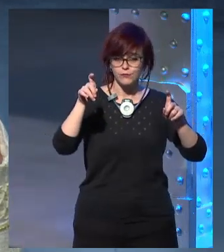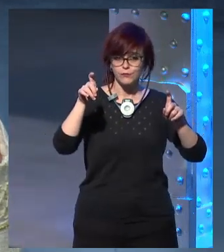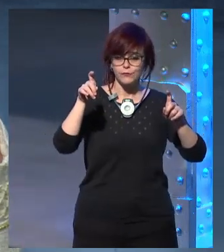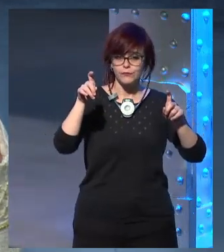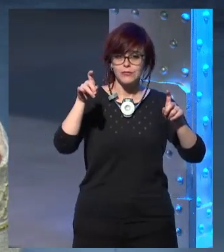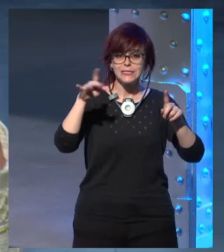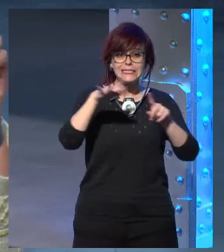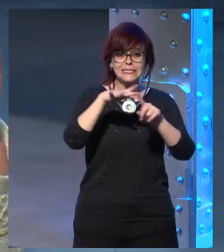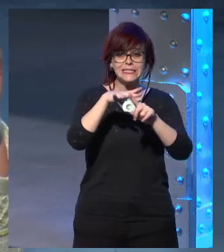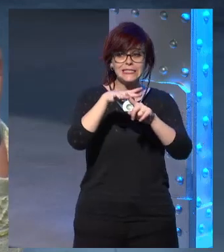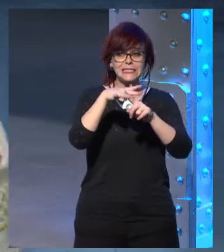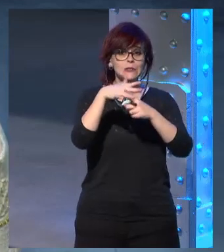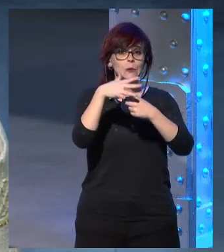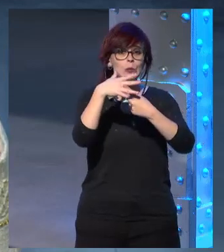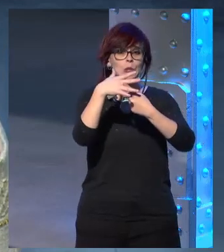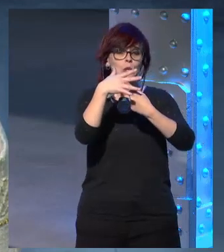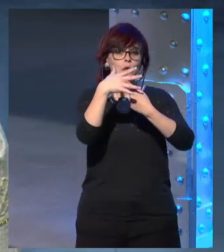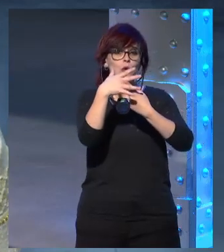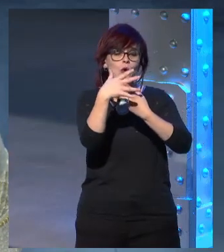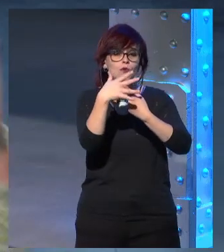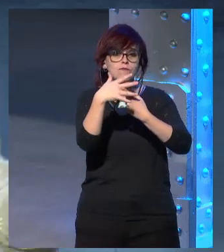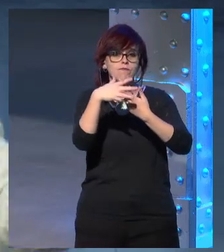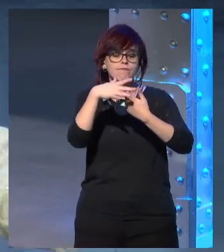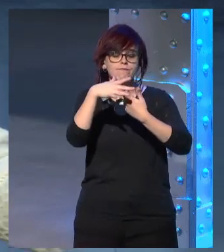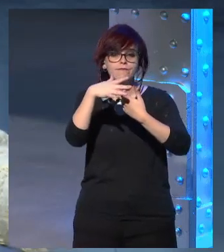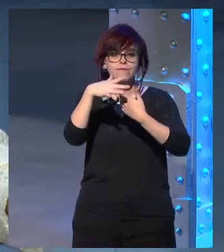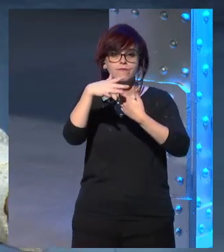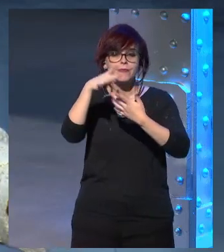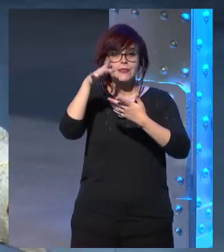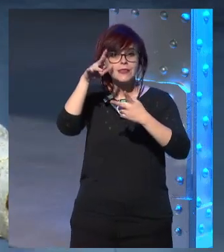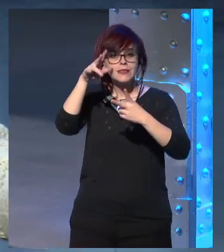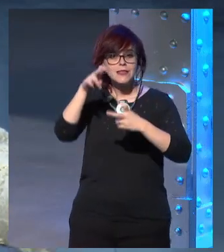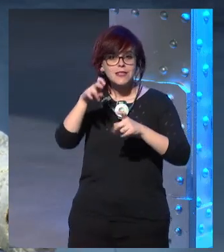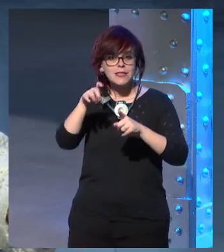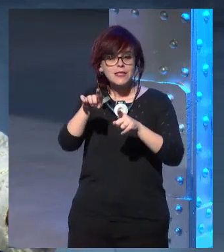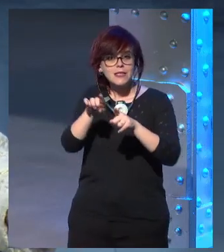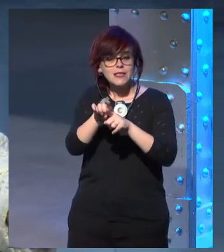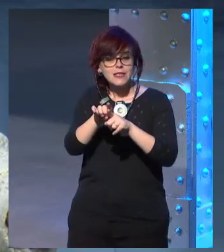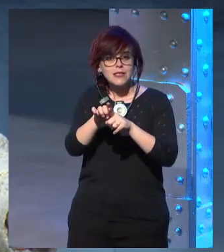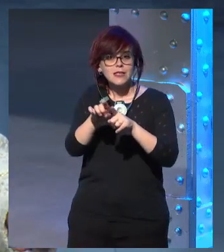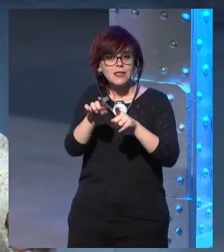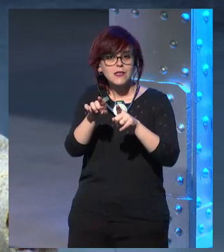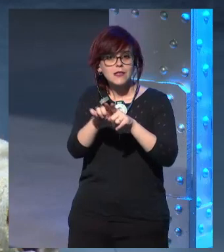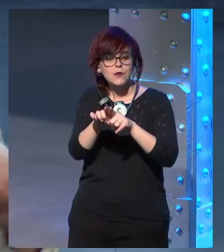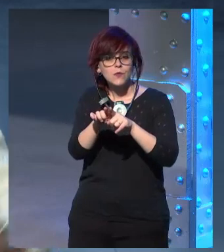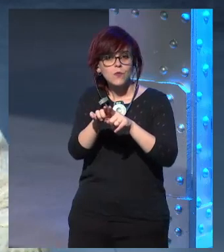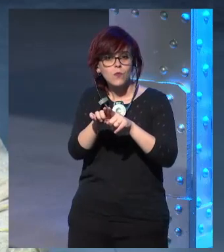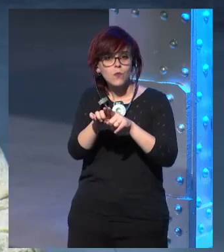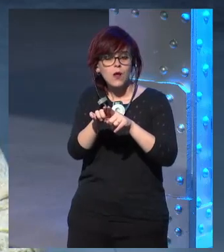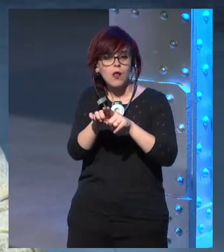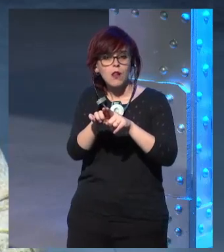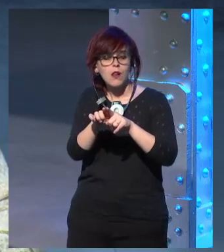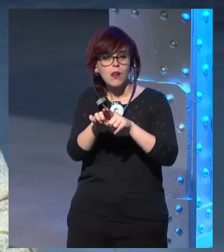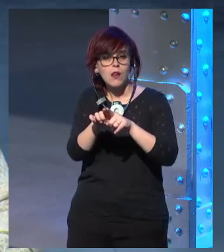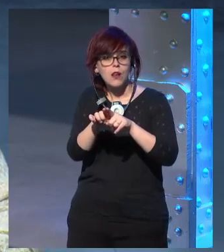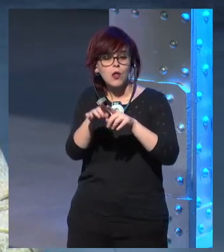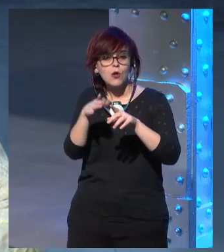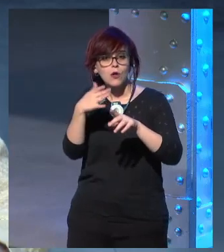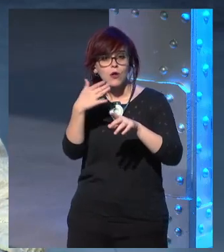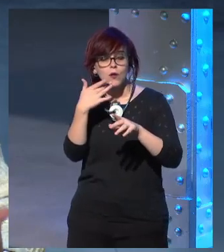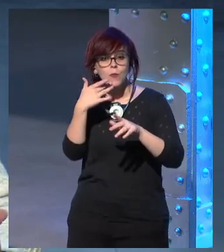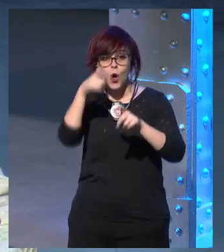make progress by pushing change on people. And that the best thing that we